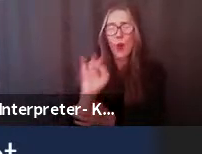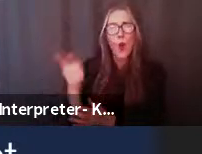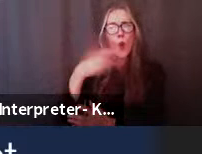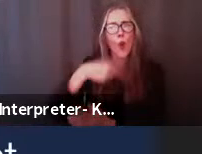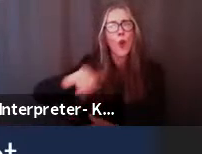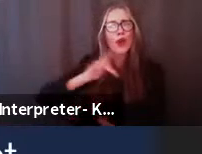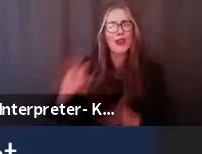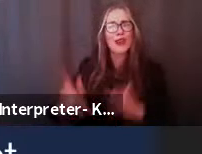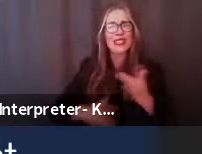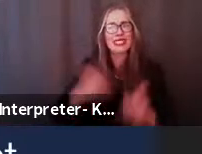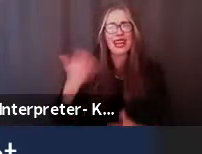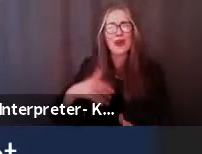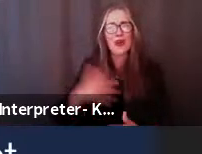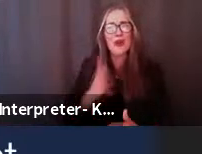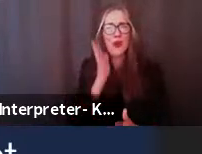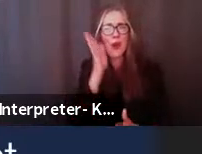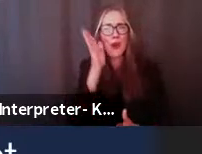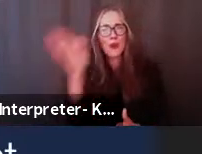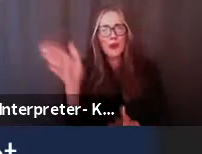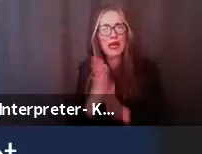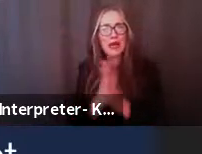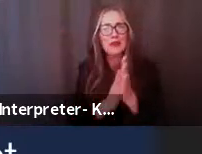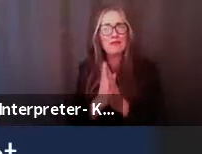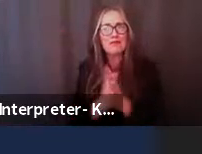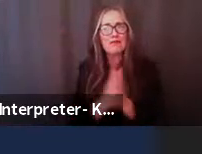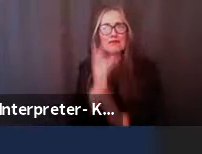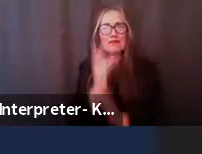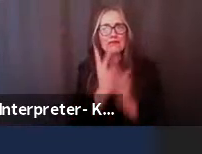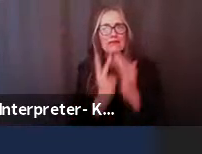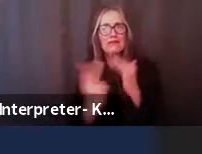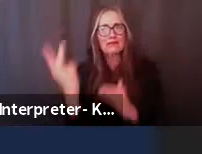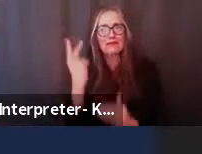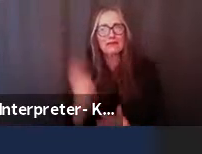coming ahead in our year two of the projects